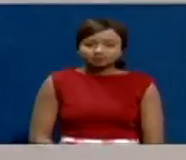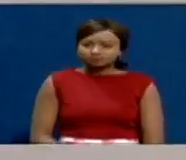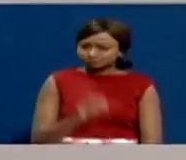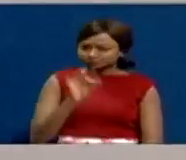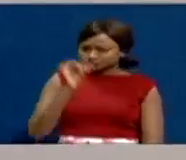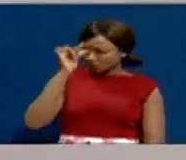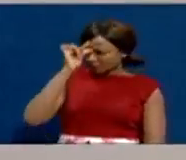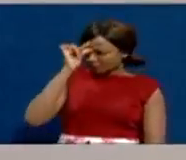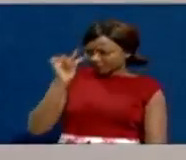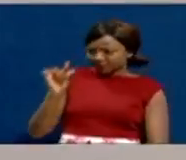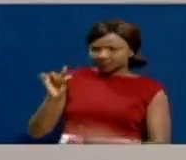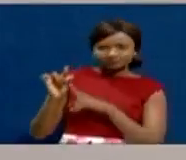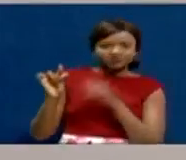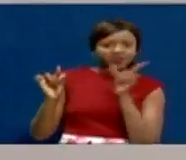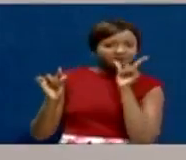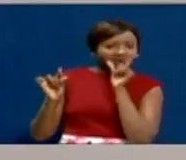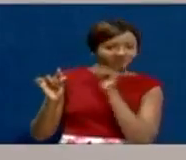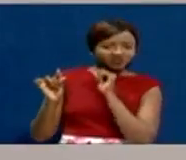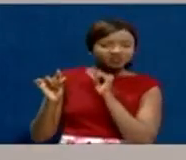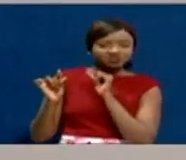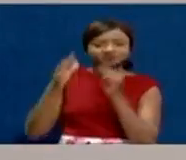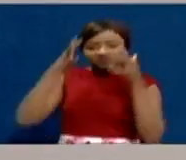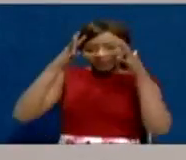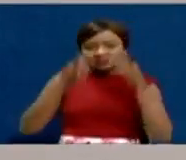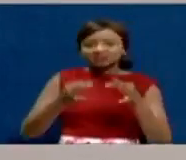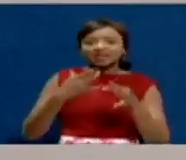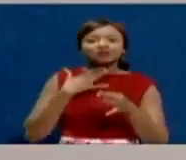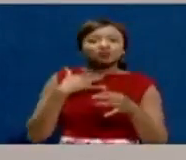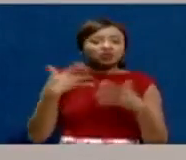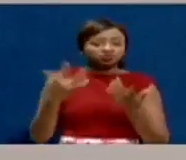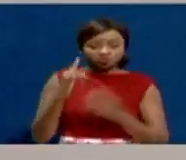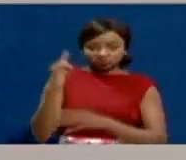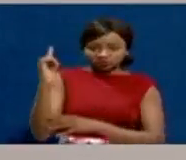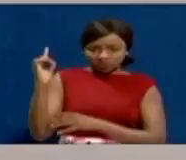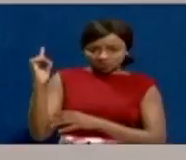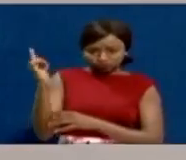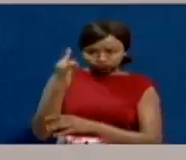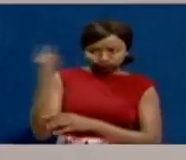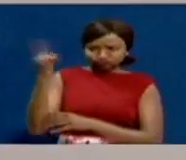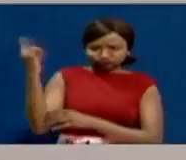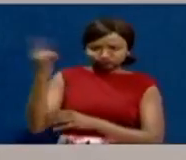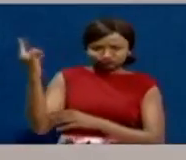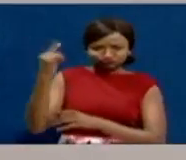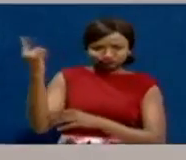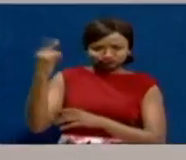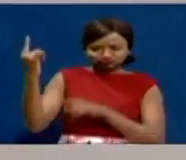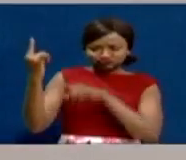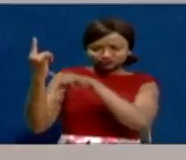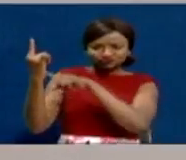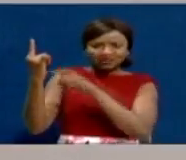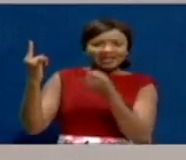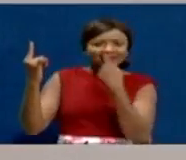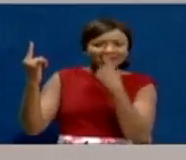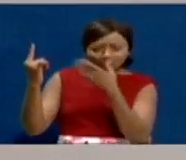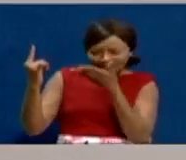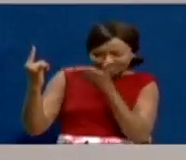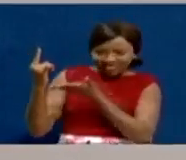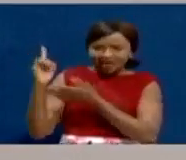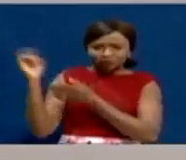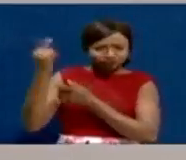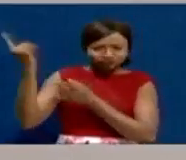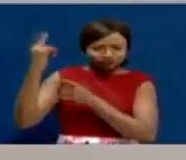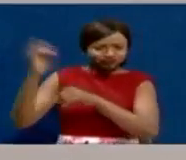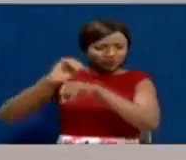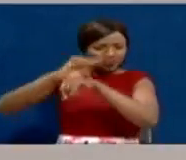The government has resorted to aerial spraying to contain and control the locust invasion in the counties of